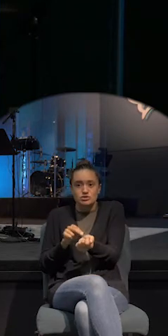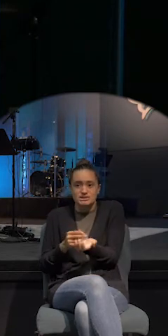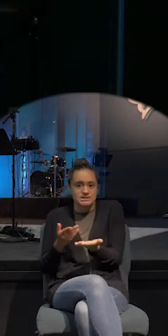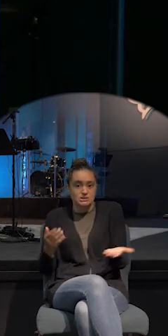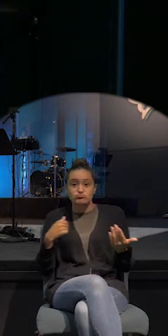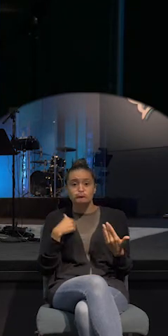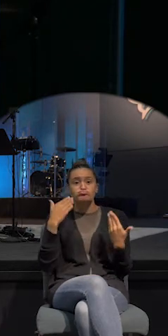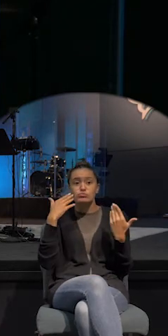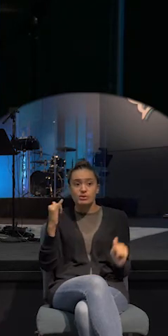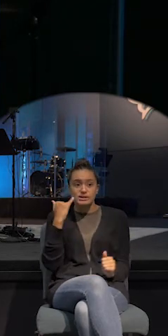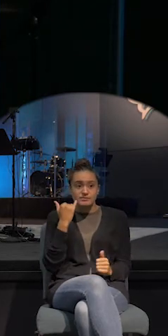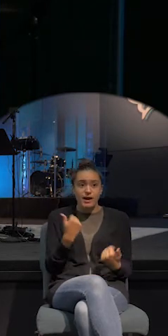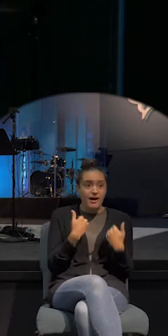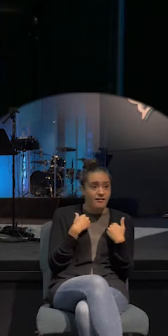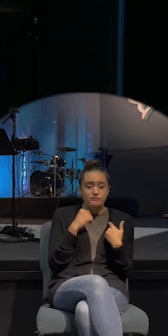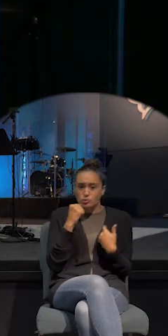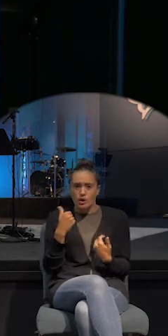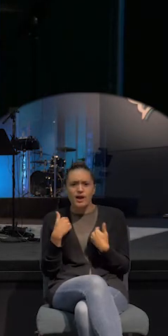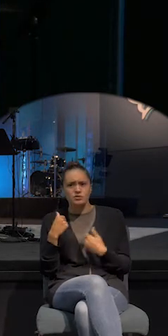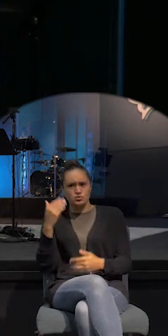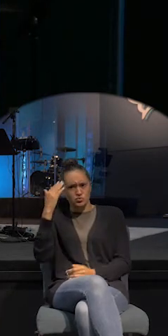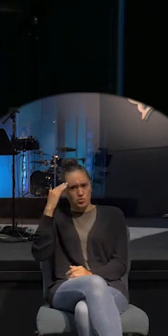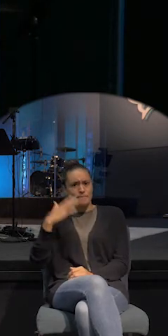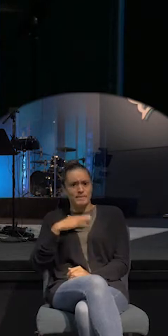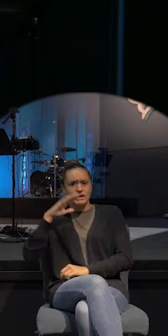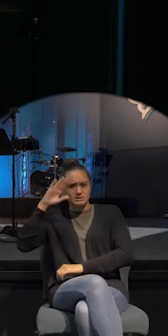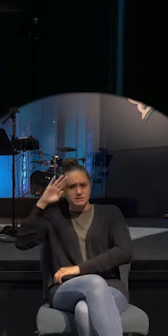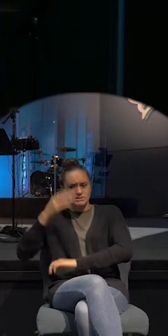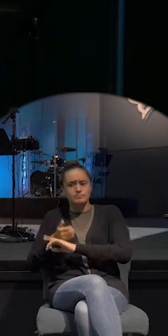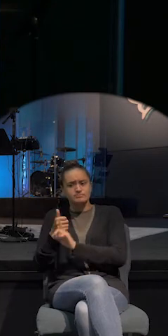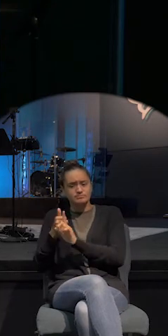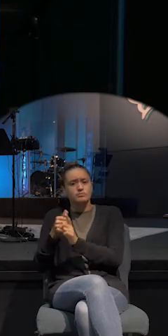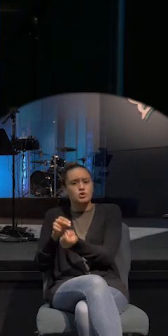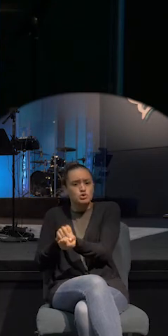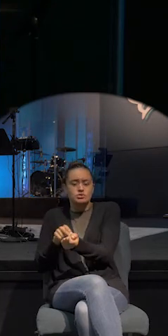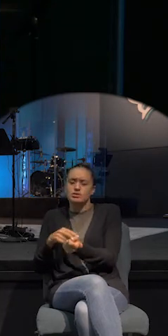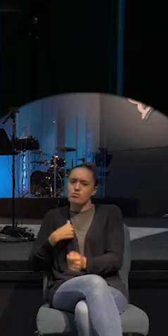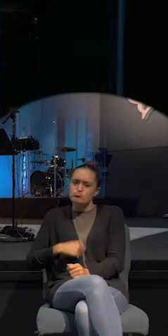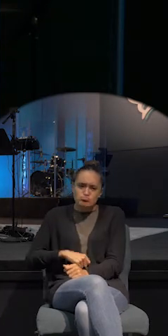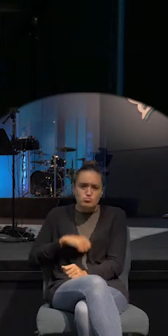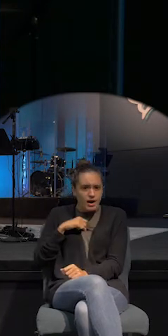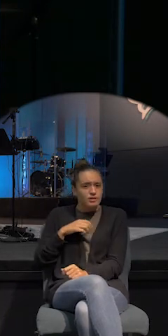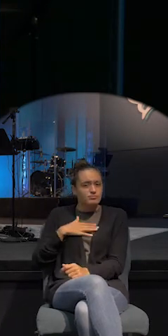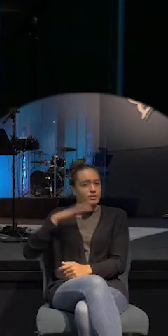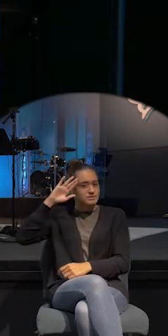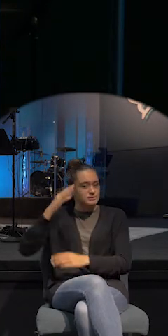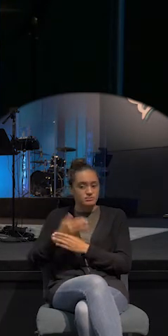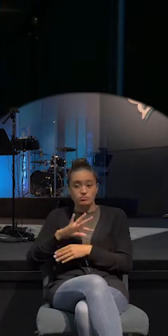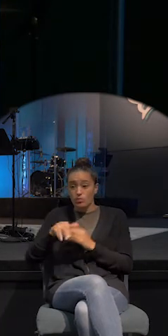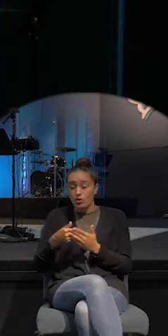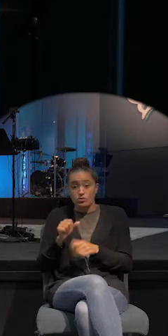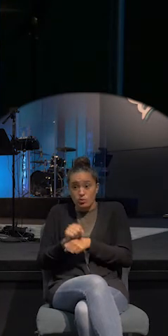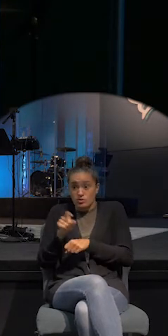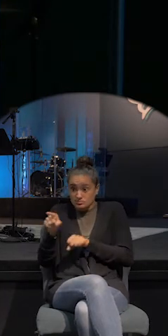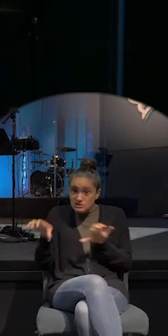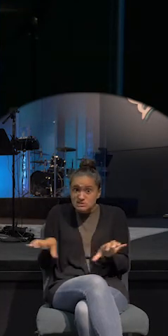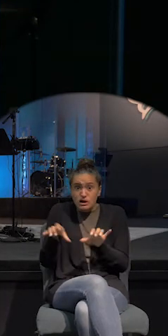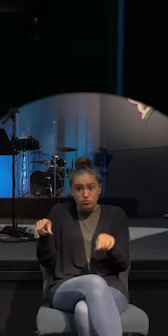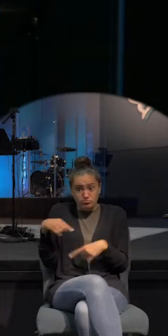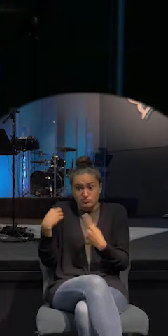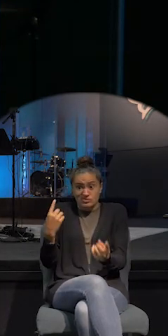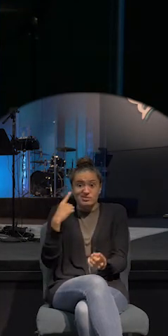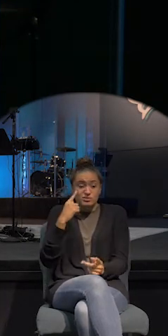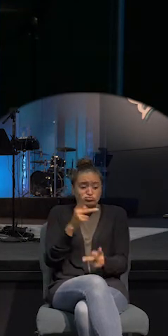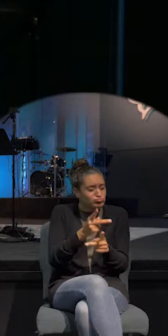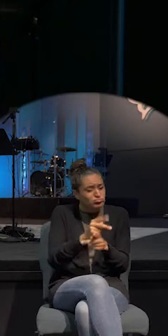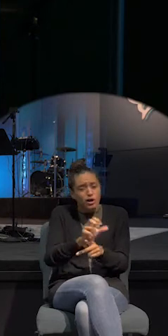room. I don't know if we do or not. I know my son is one, and I'm very proud of him in the Lord for that, and for all the work that he's done on behalf of